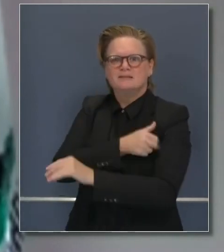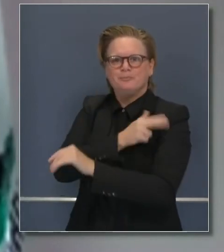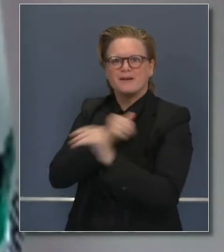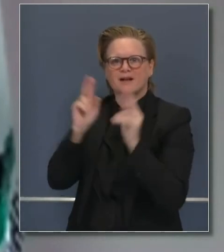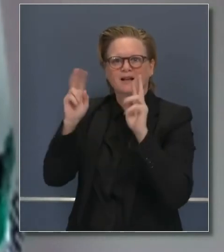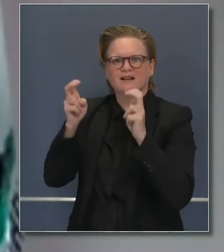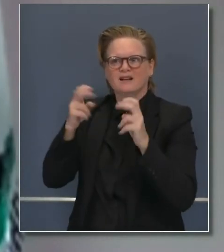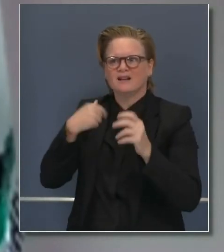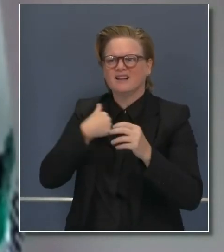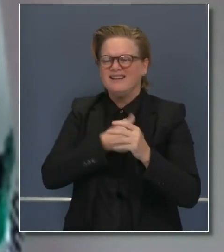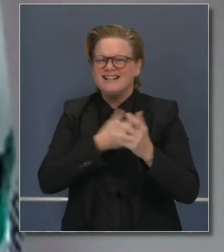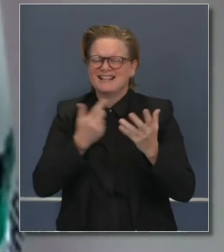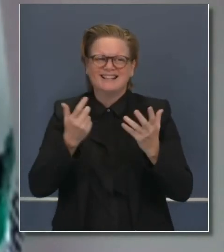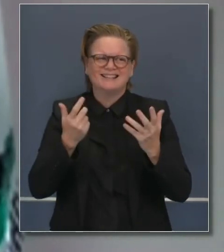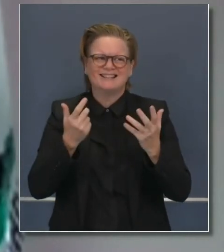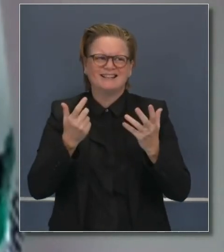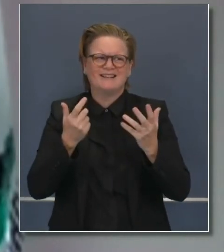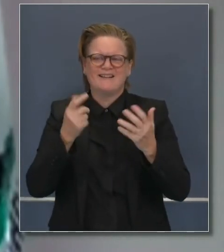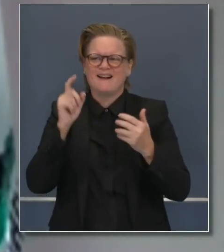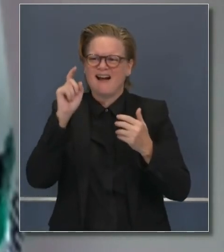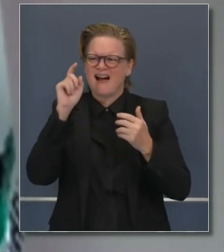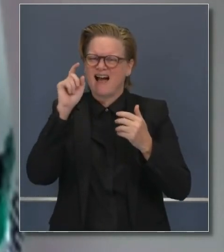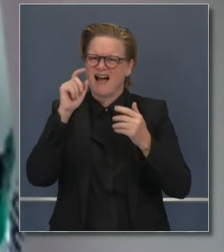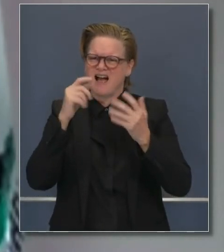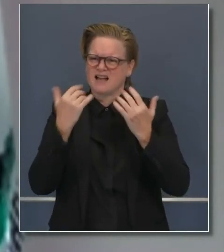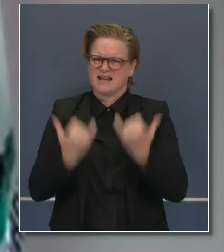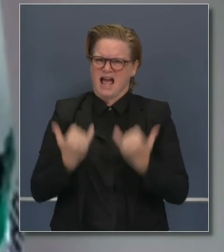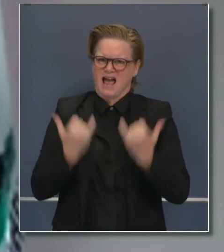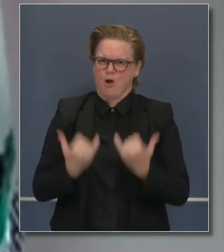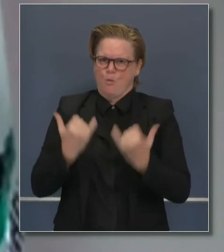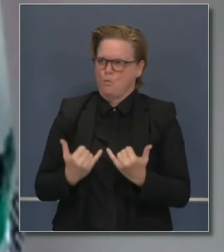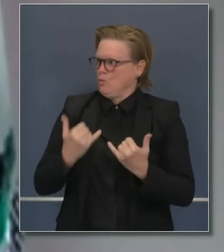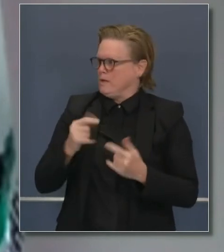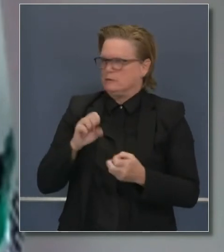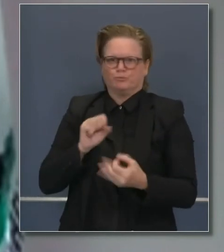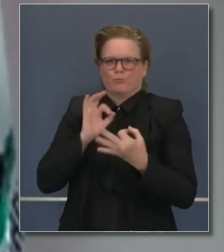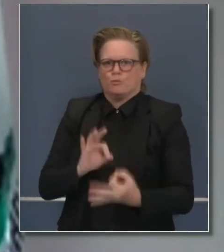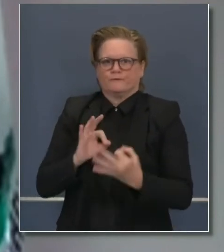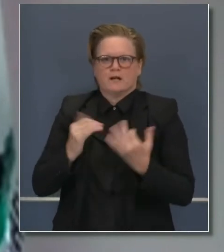to save a life of a loved one, save a life of a neighbor who you may